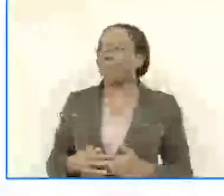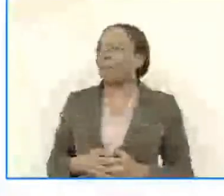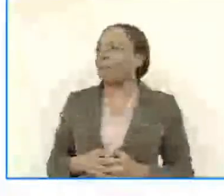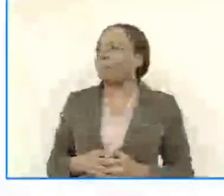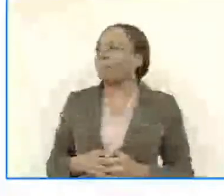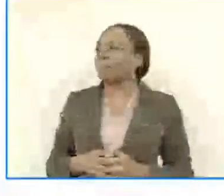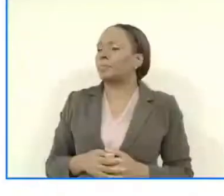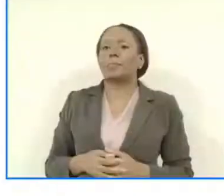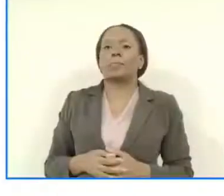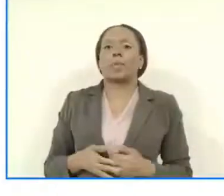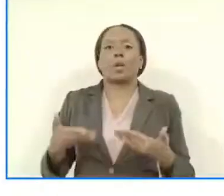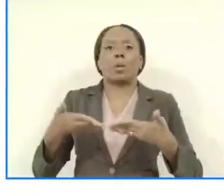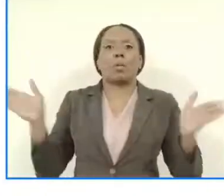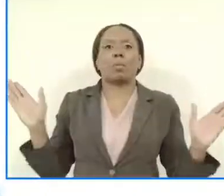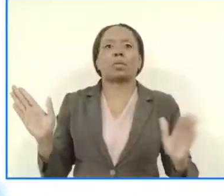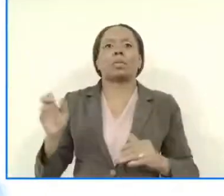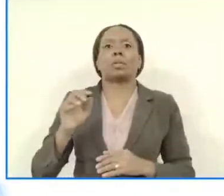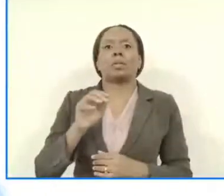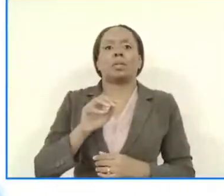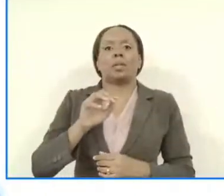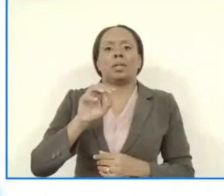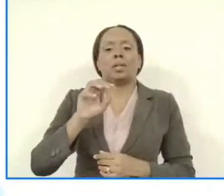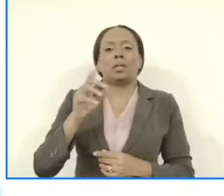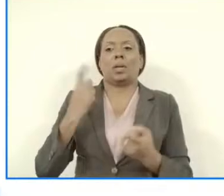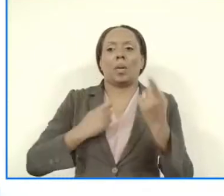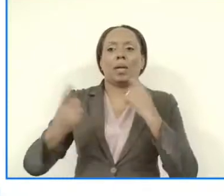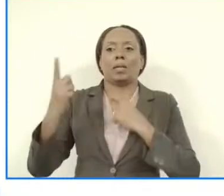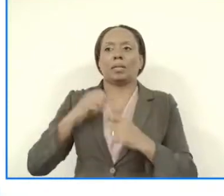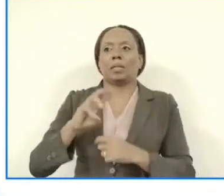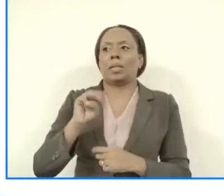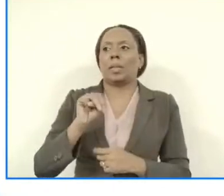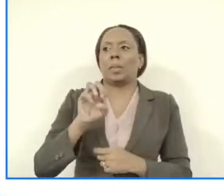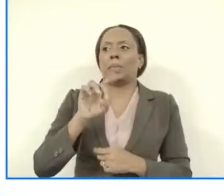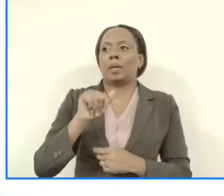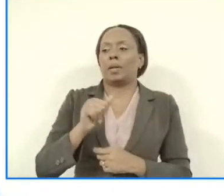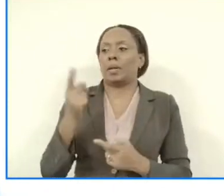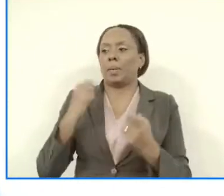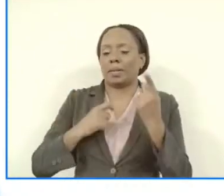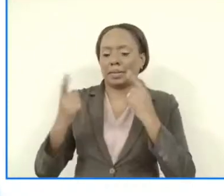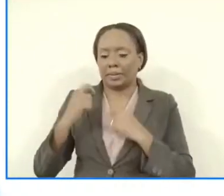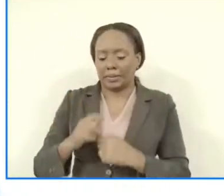time, I am going to open the floor to questions from the media.